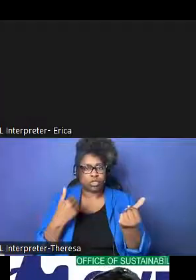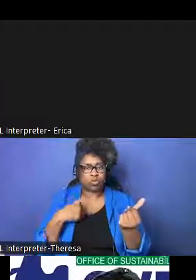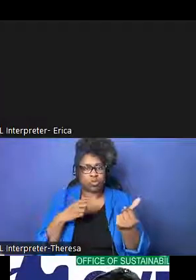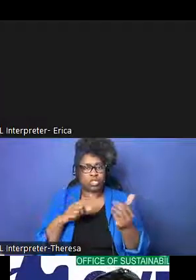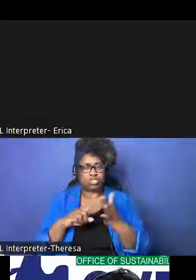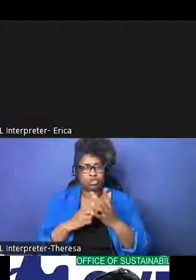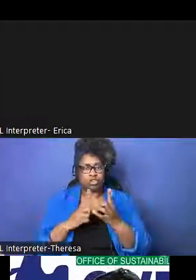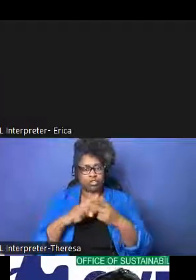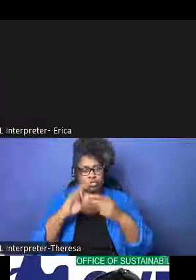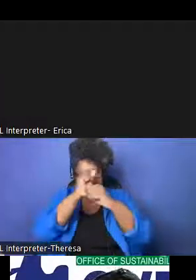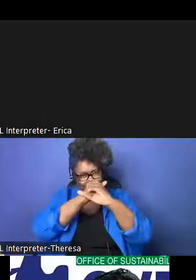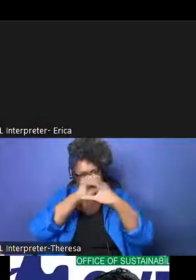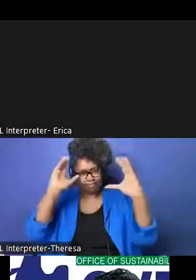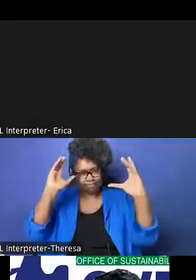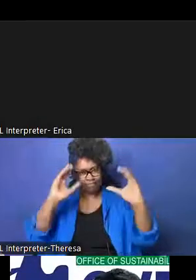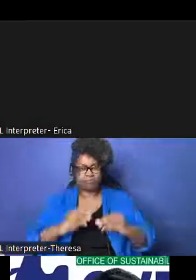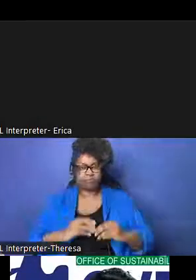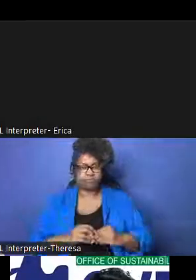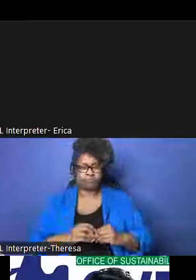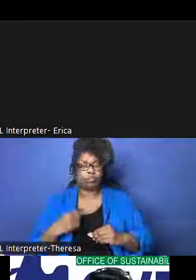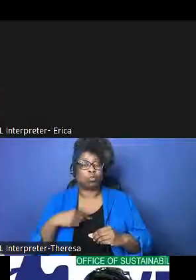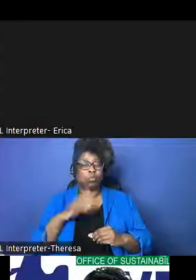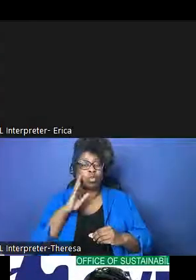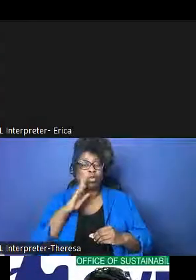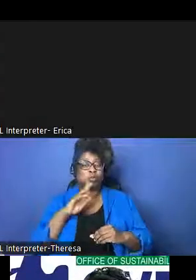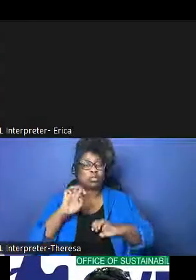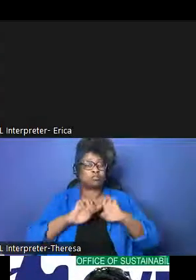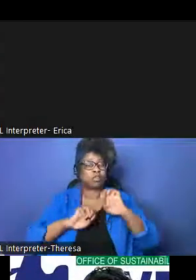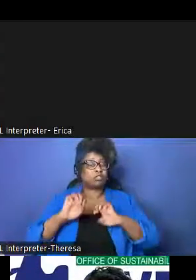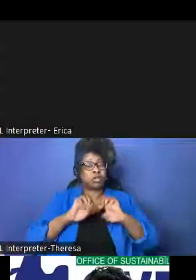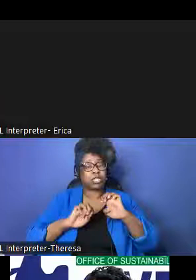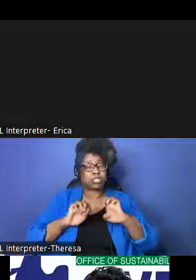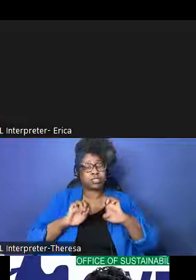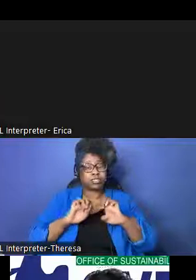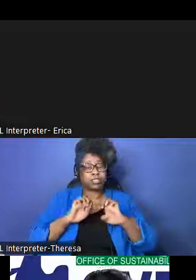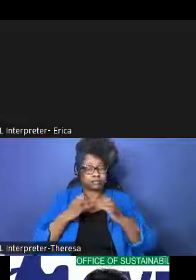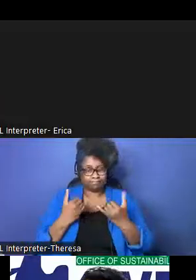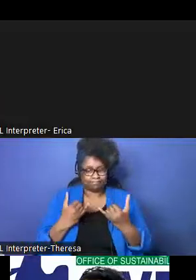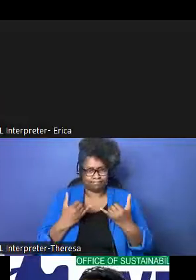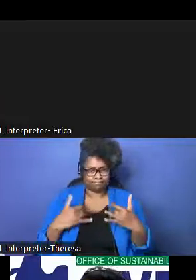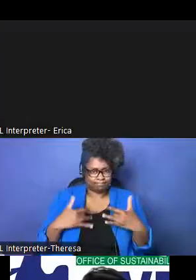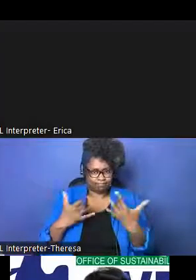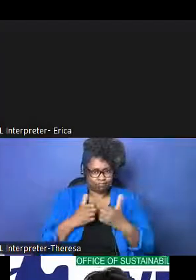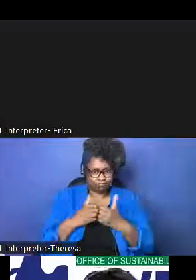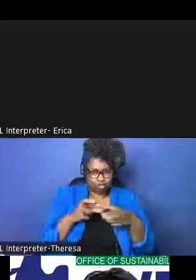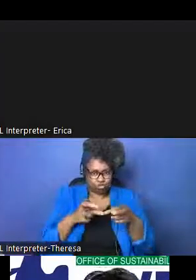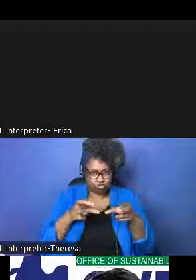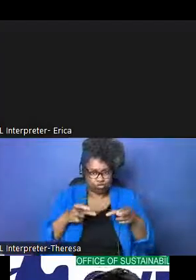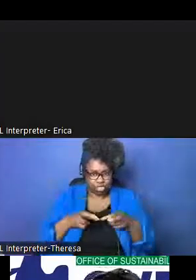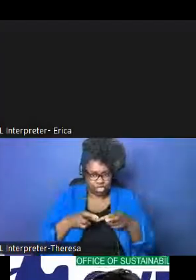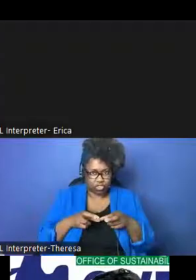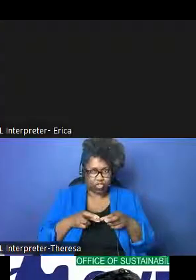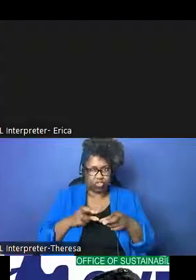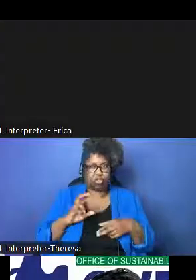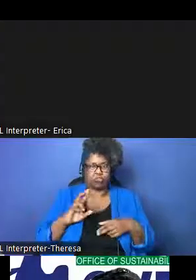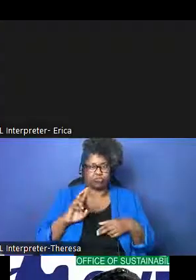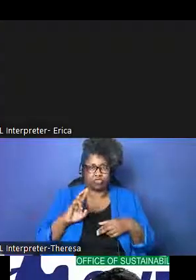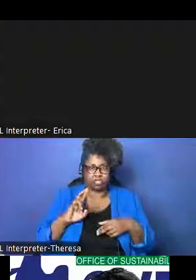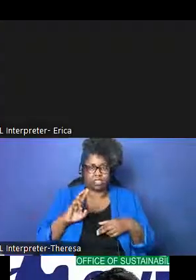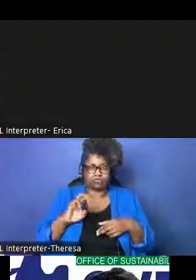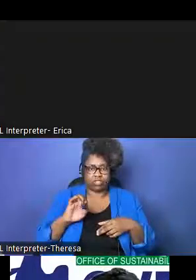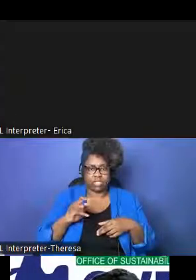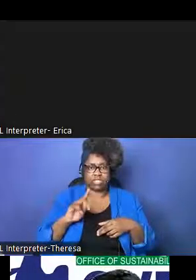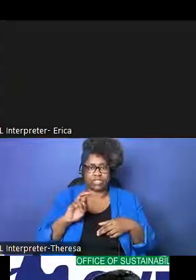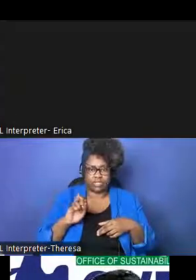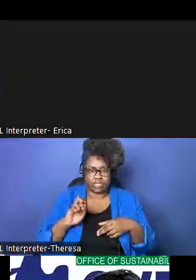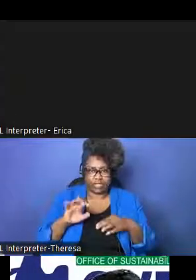envision. So we're going to be evaluating where we're at with this regional resilience action plan. And if you joined our